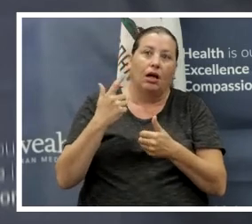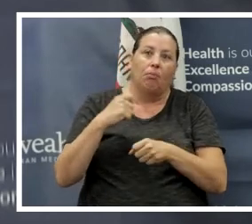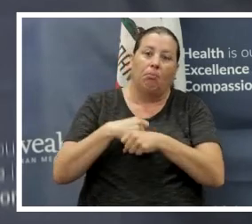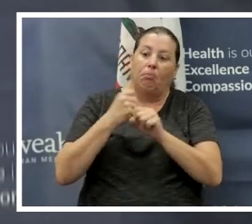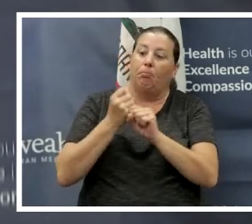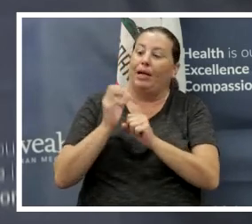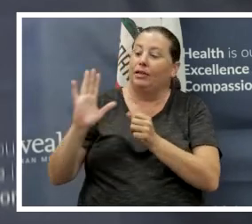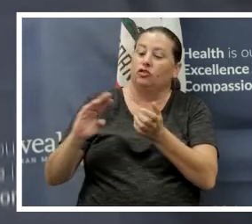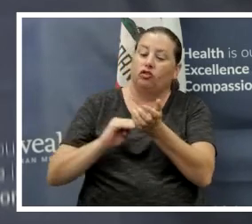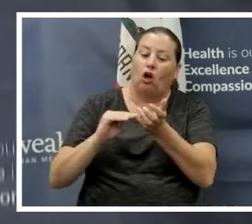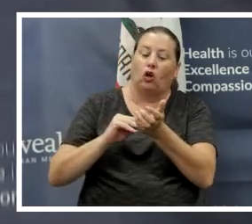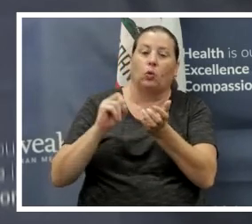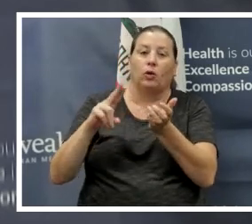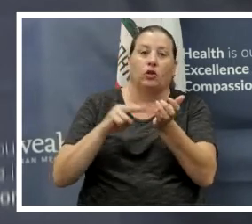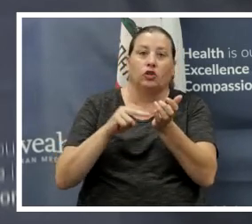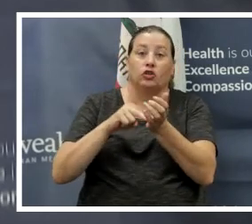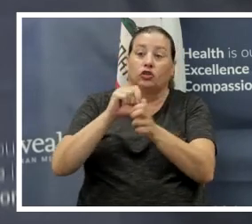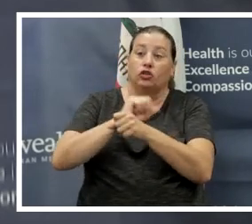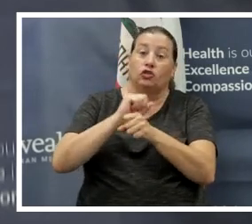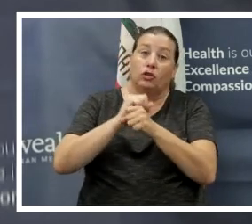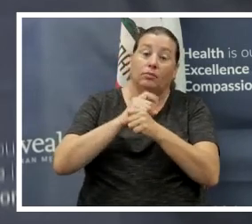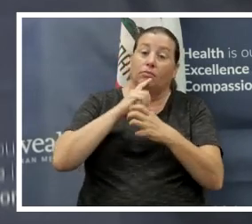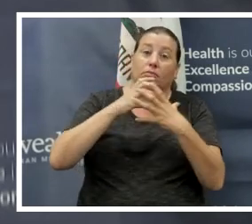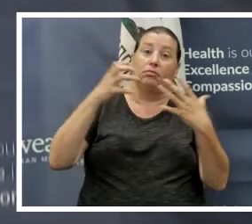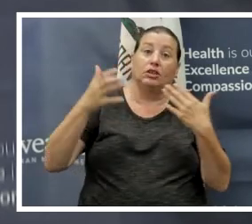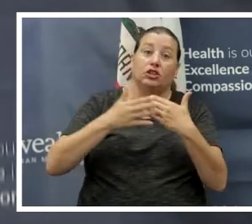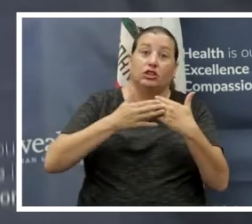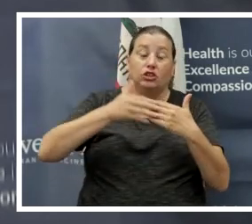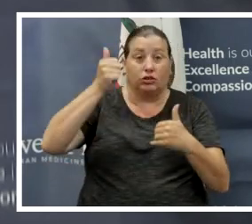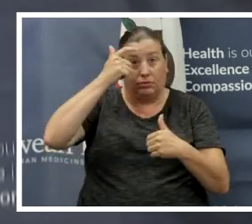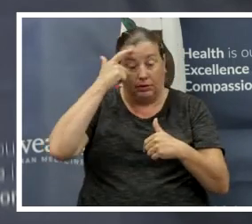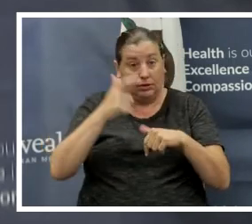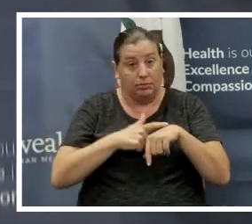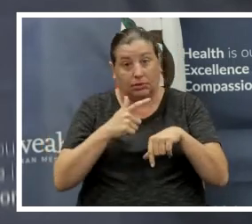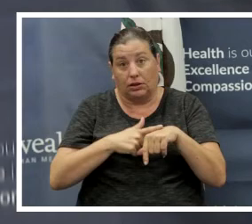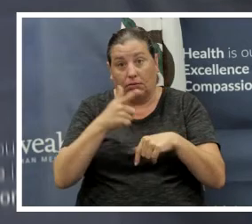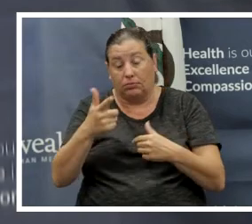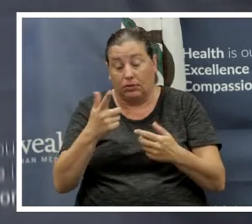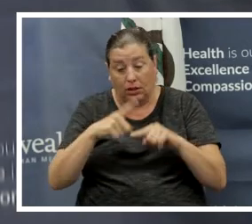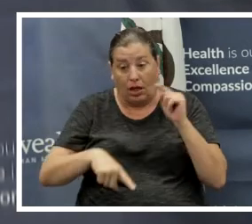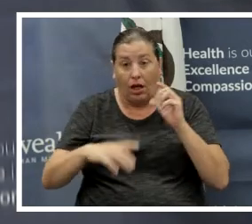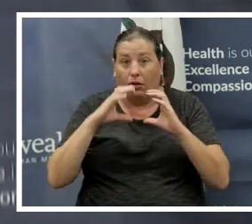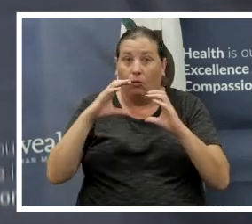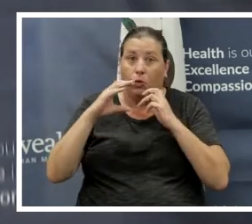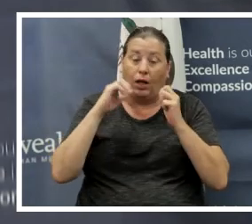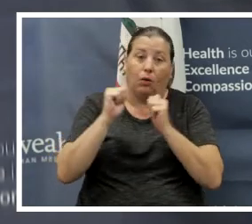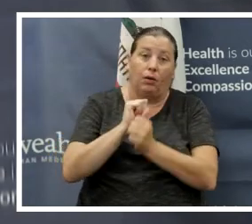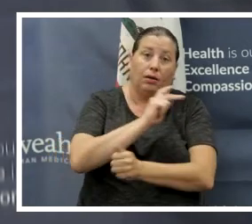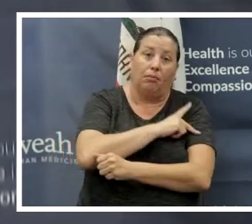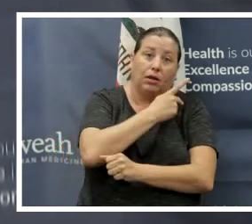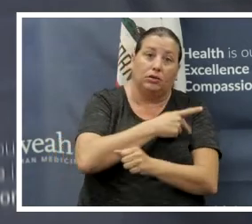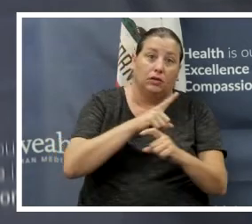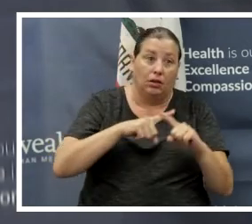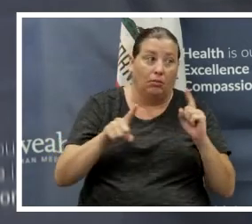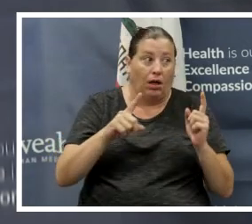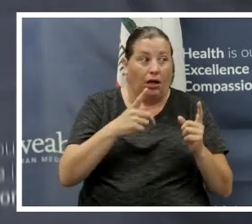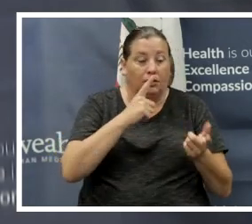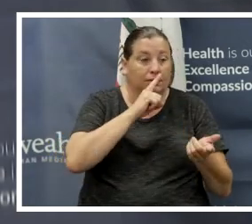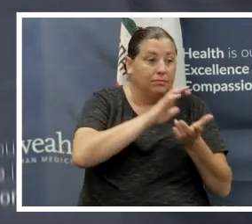job so much easier. Because oftentimes, it's difficult communicating with the patient, but a spouse that knows